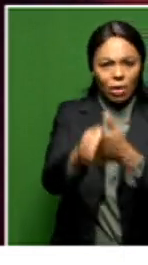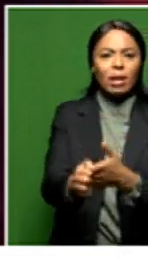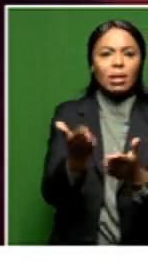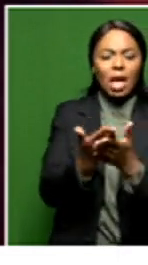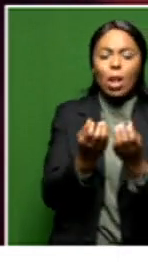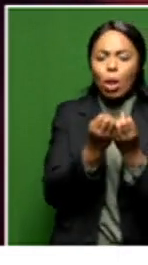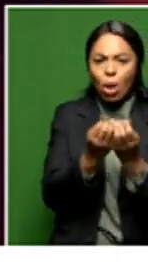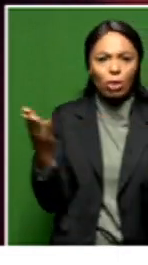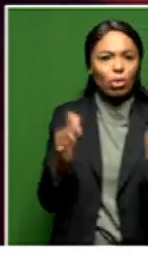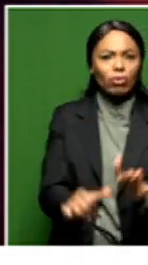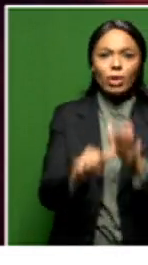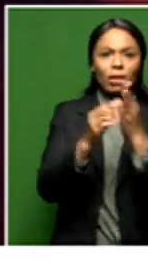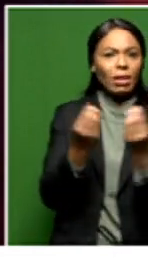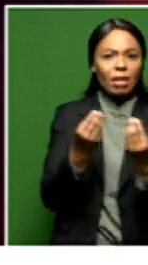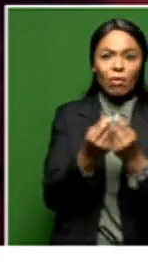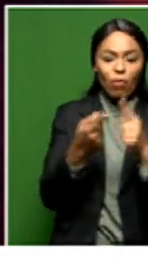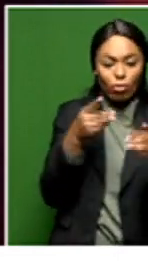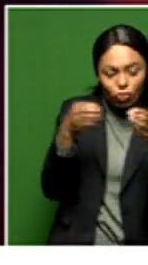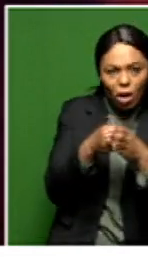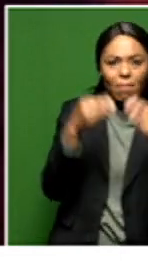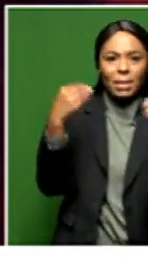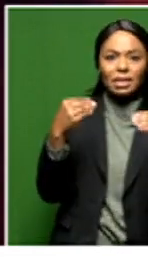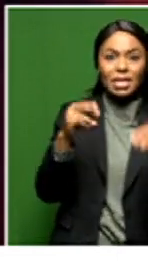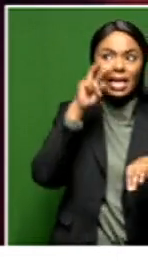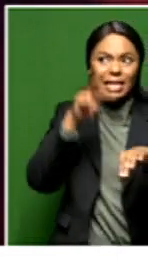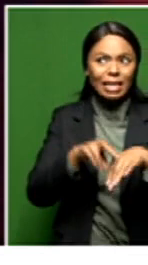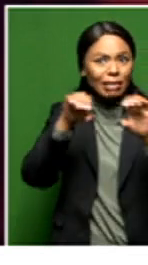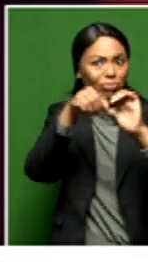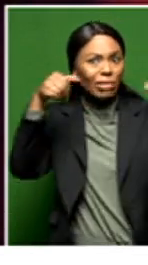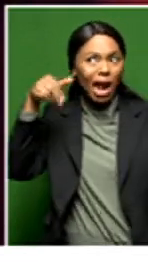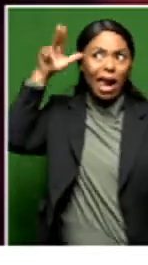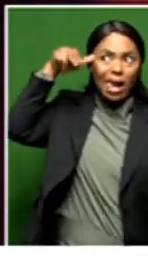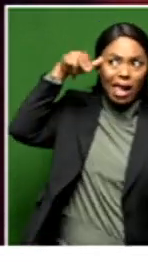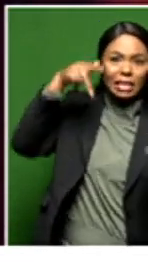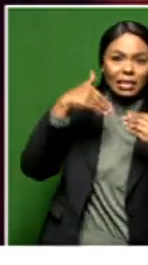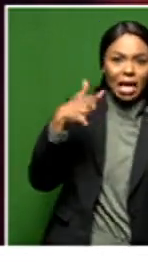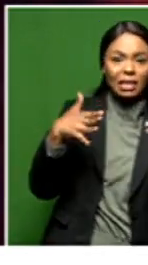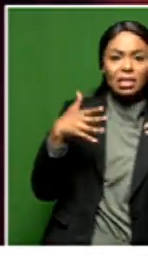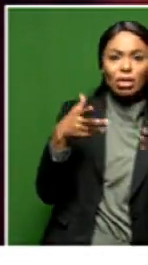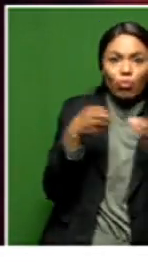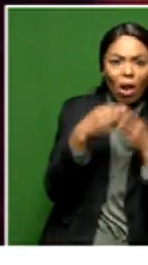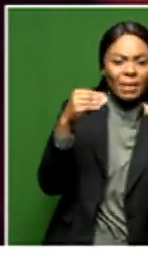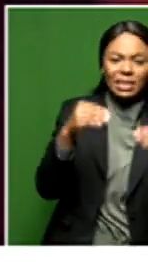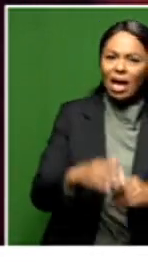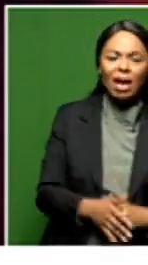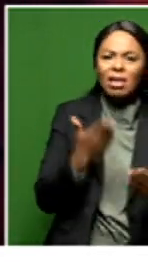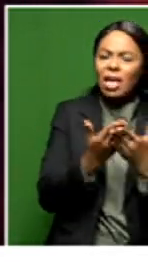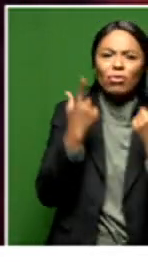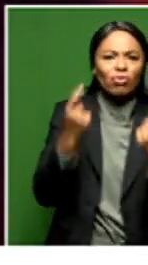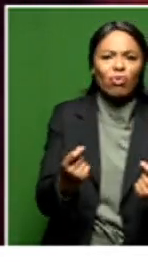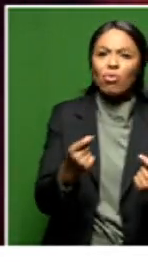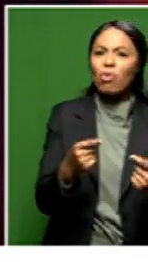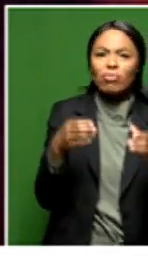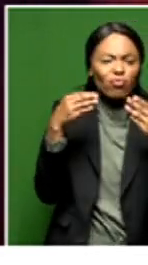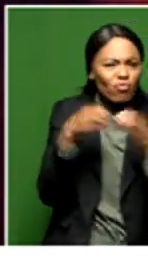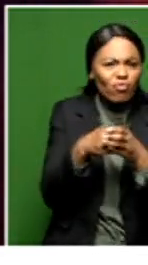lot of potential, and you don't necessarily need a degree to start a small business. So we said, let the insights surface. Where are South Africans